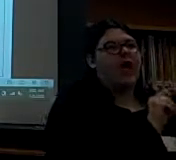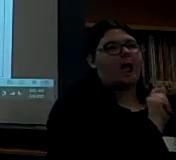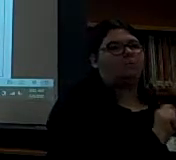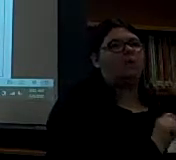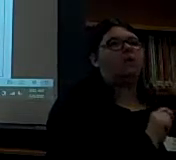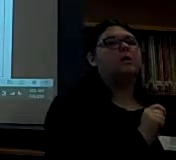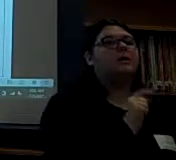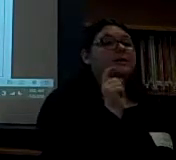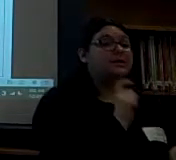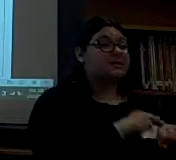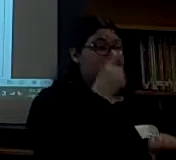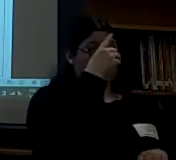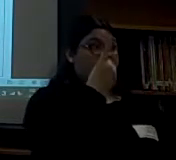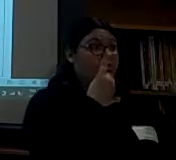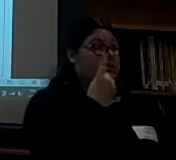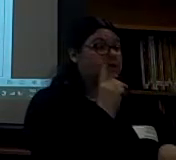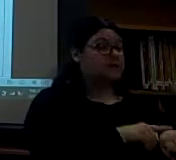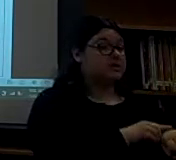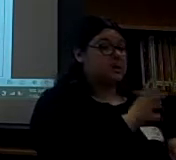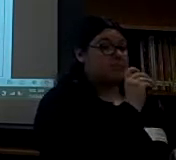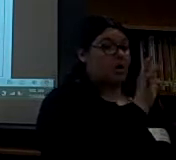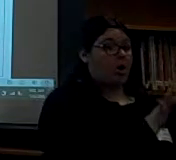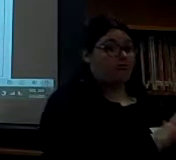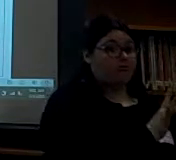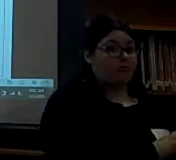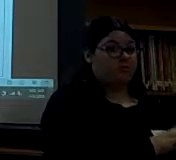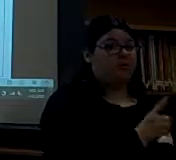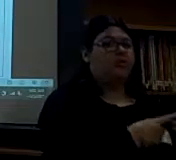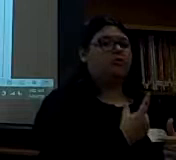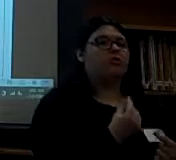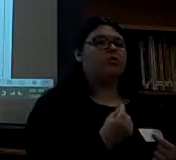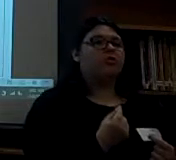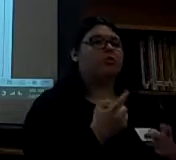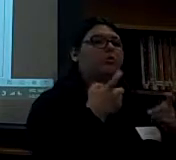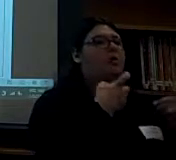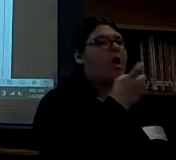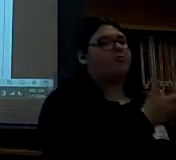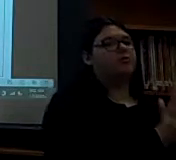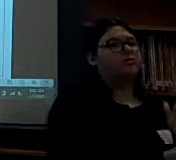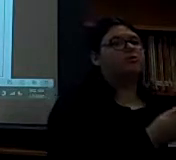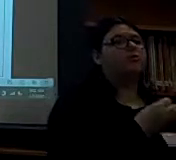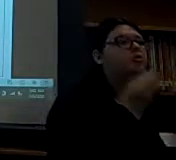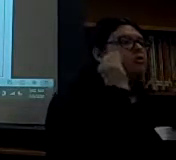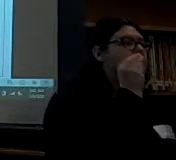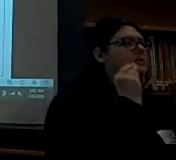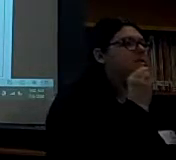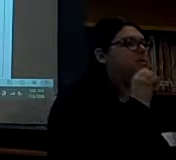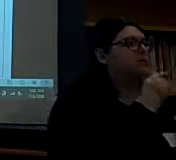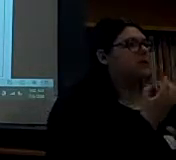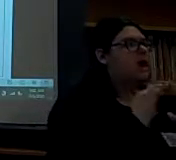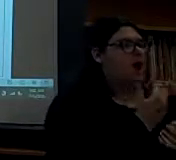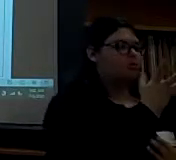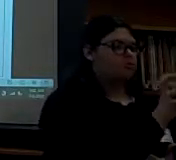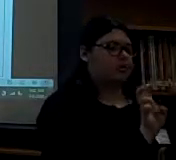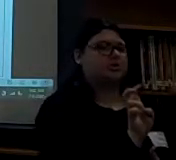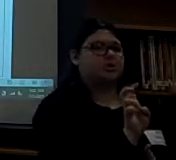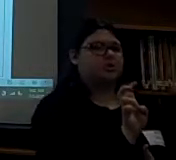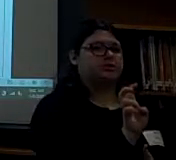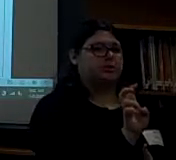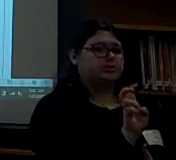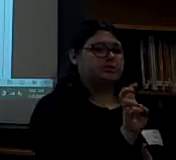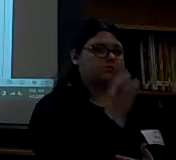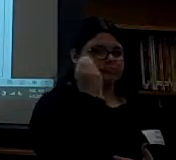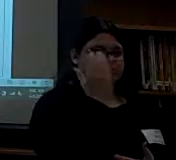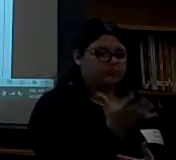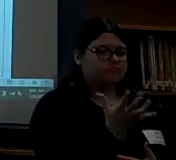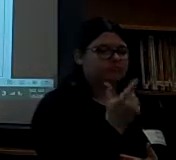It is time to get off of your electronics. First thing we always do is we offer a tool. So we teach them how to transition. And I can tell